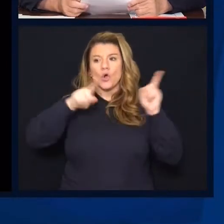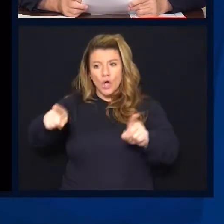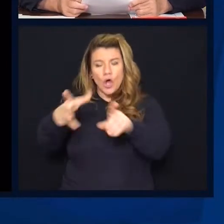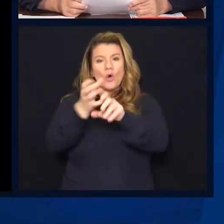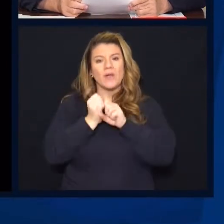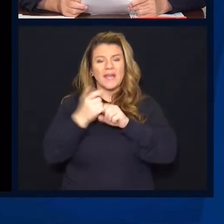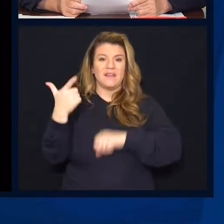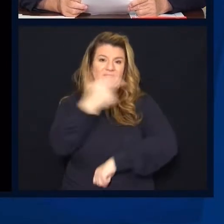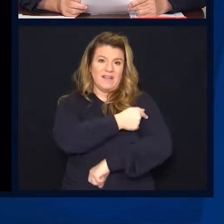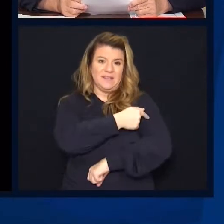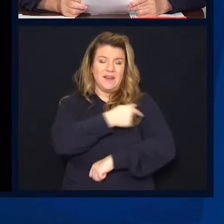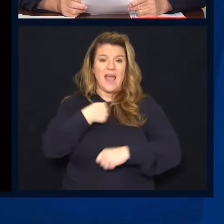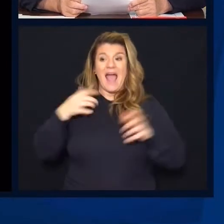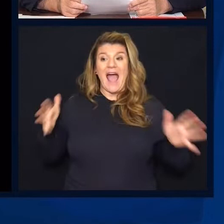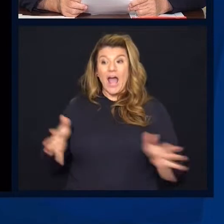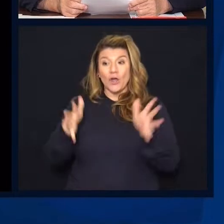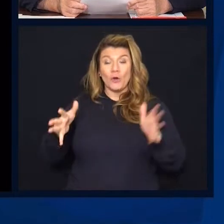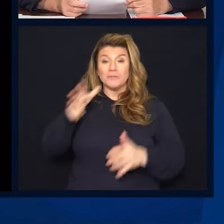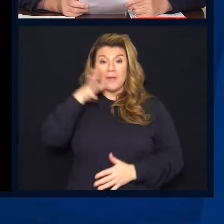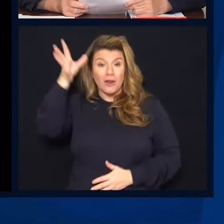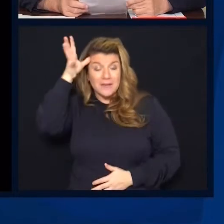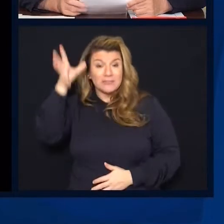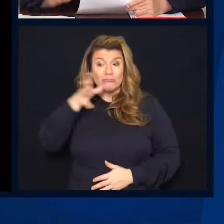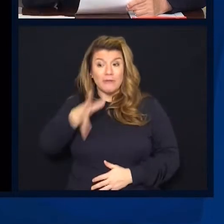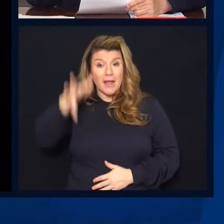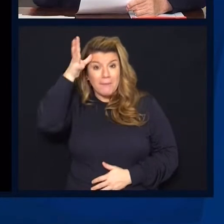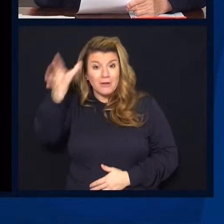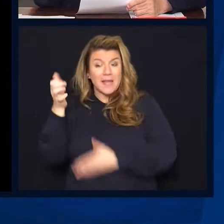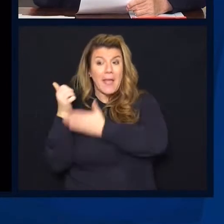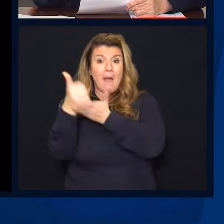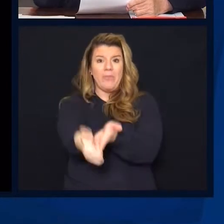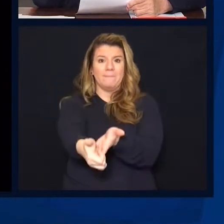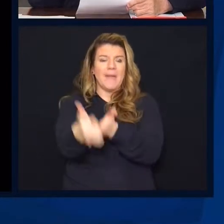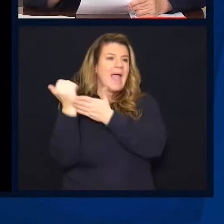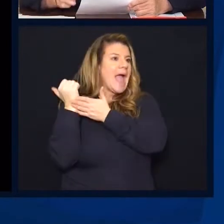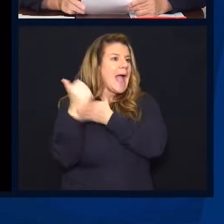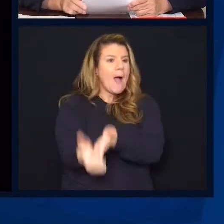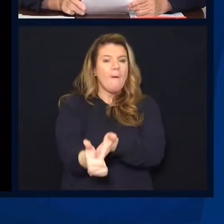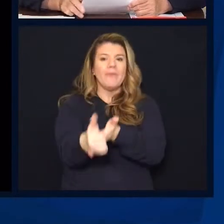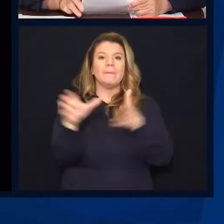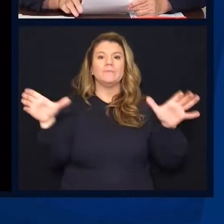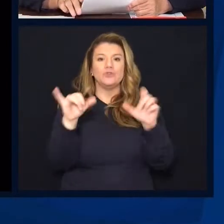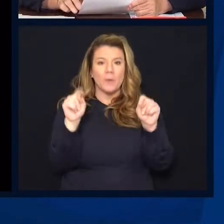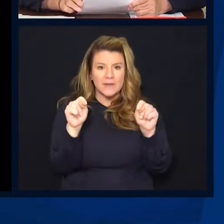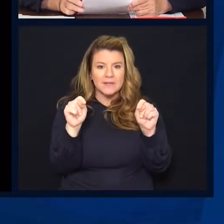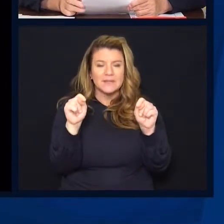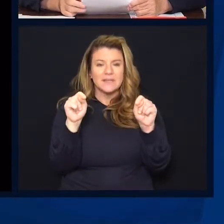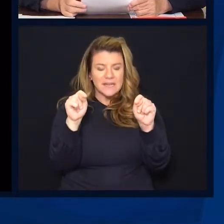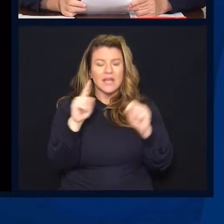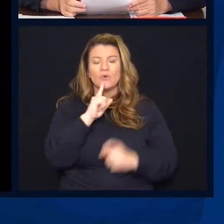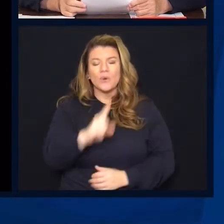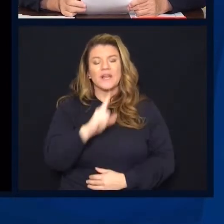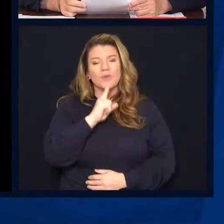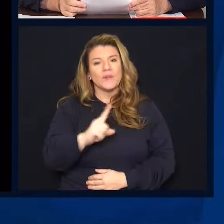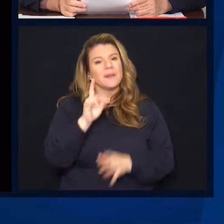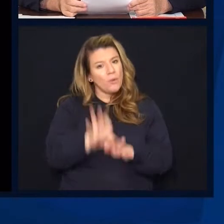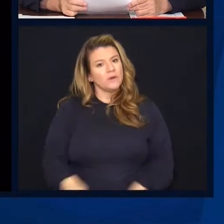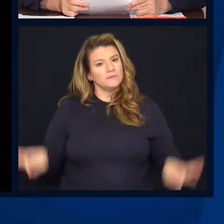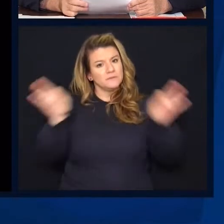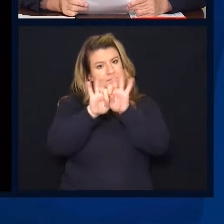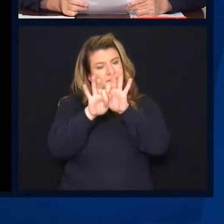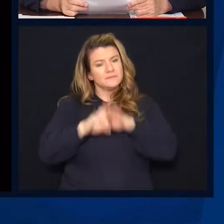I encourage their parents and grandparents to help them. Help them get across the finish line and get vaccinated. Really, really, really